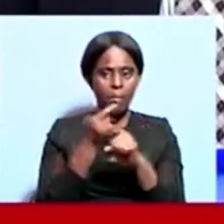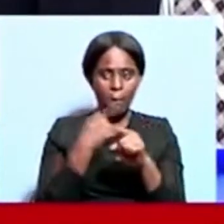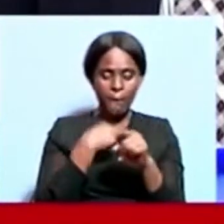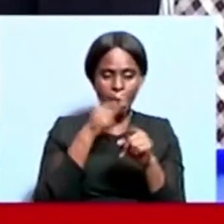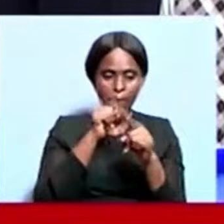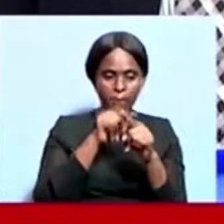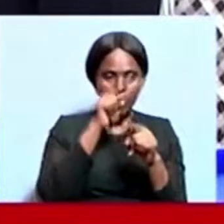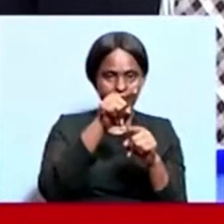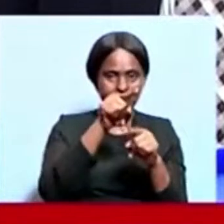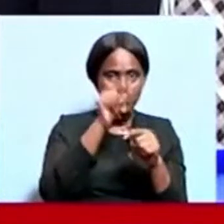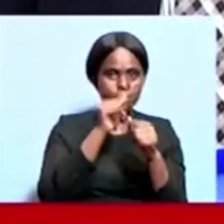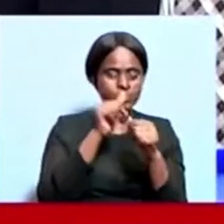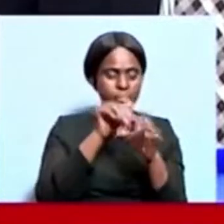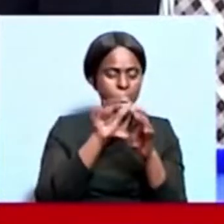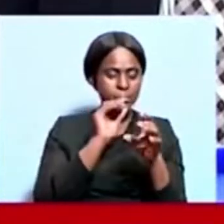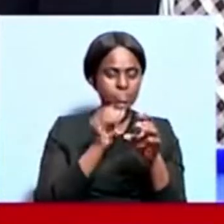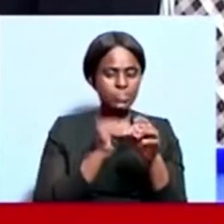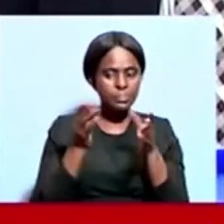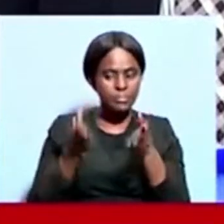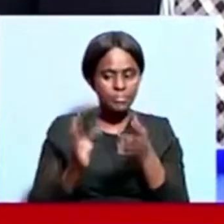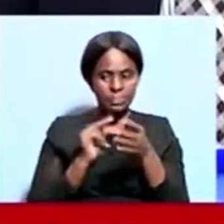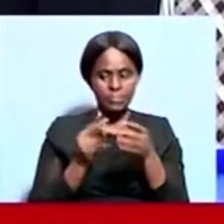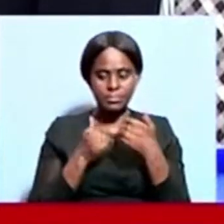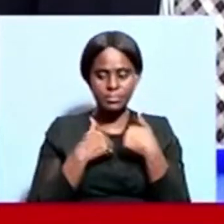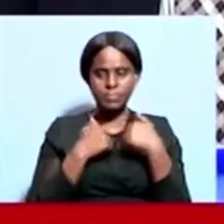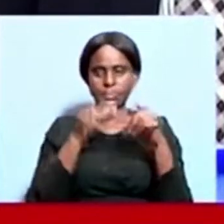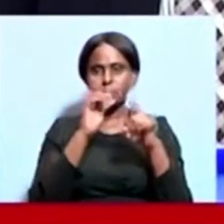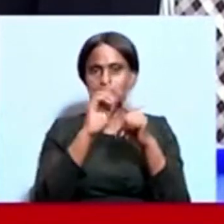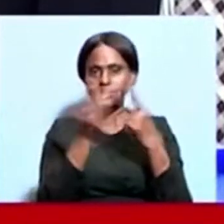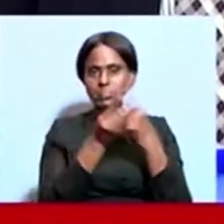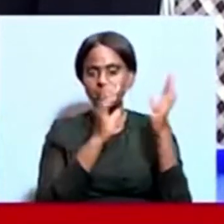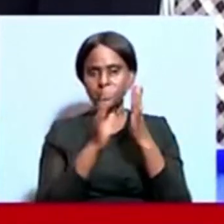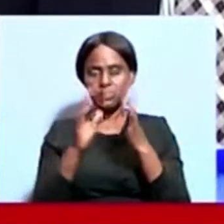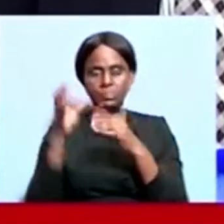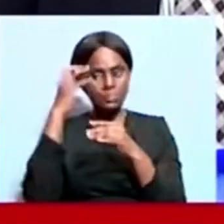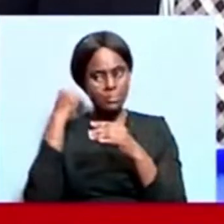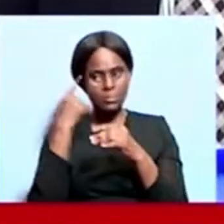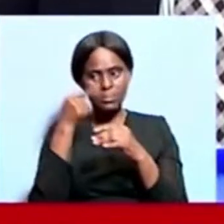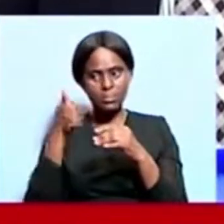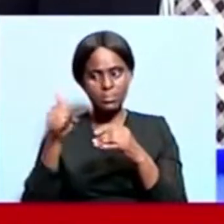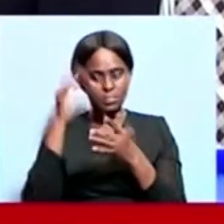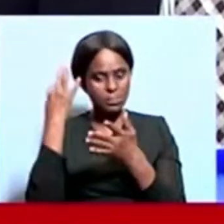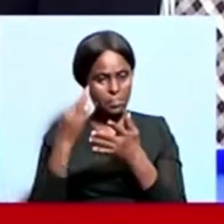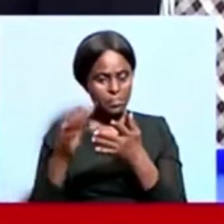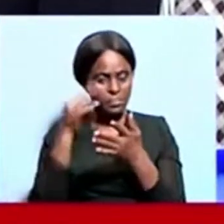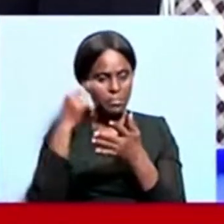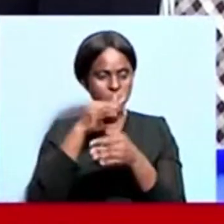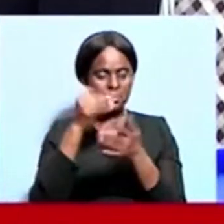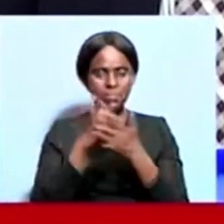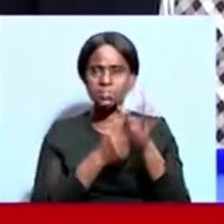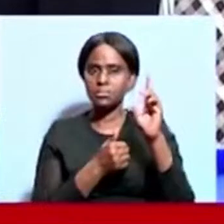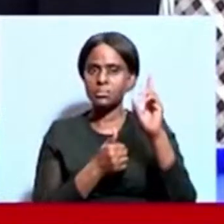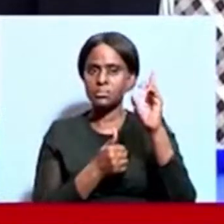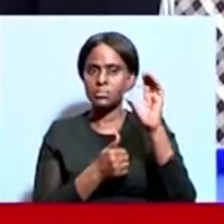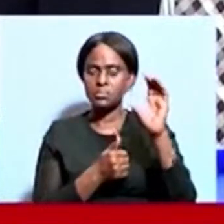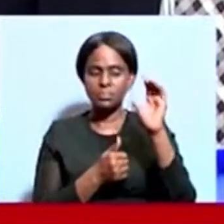because in our midst, we also have the District Planning Officer, who is our Secretary for CDF,